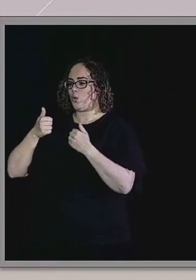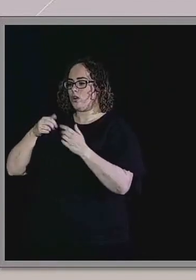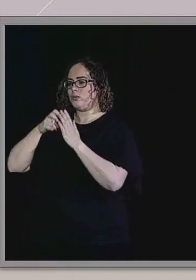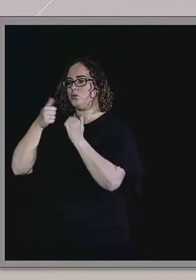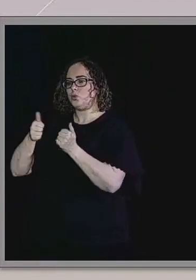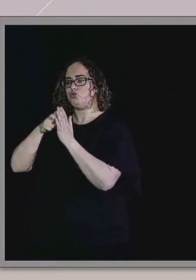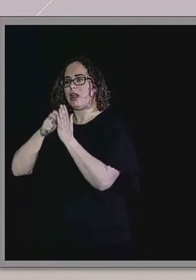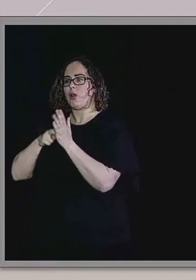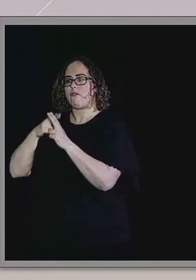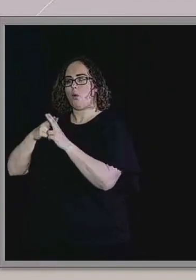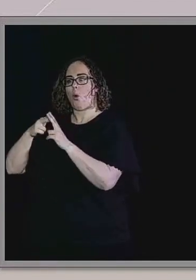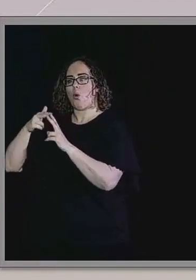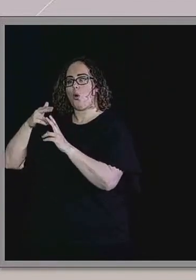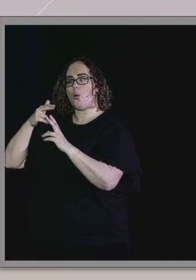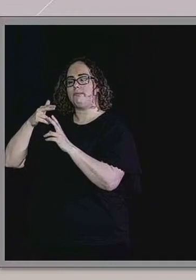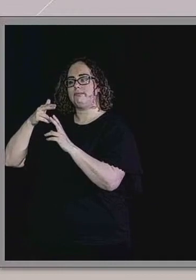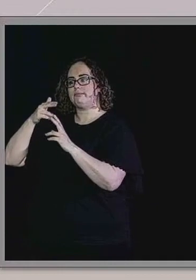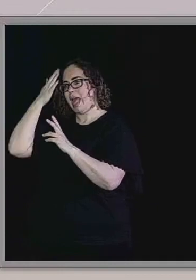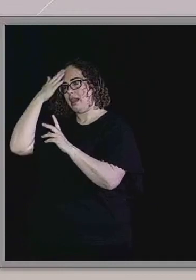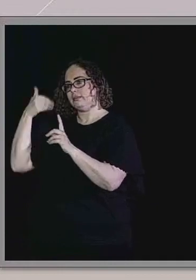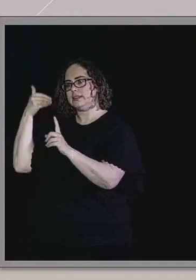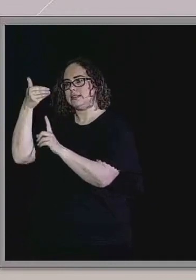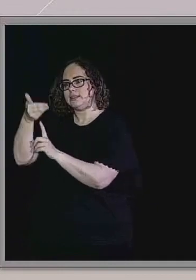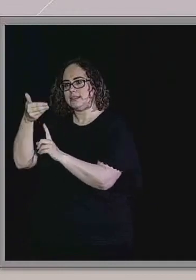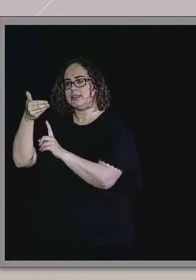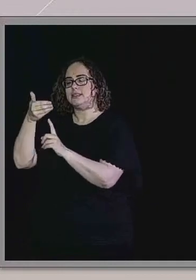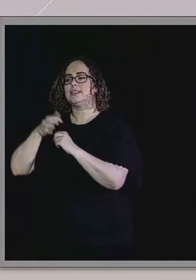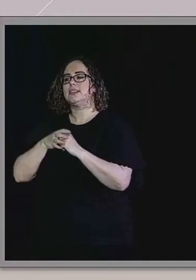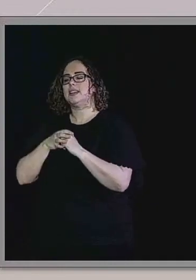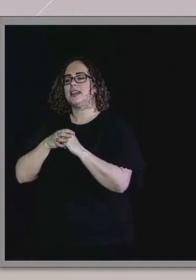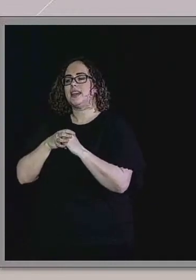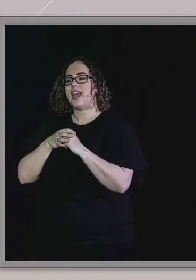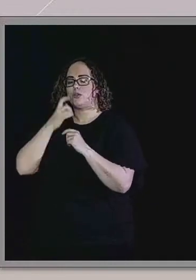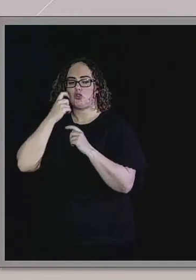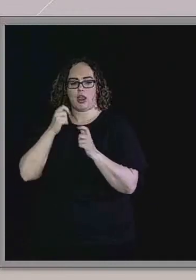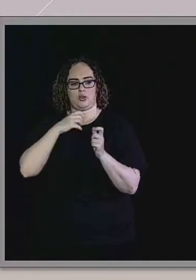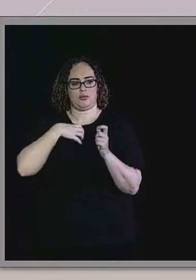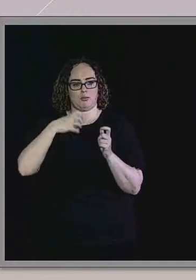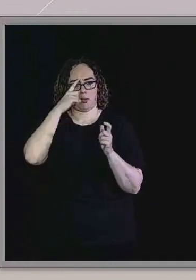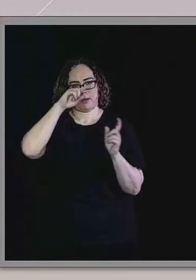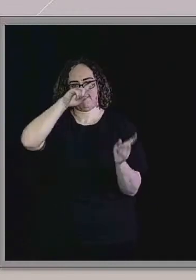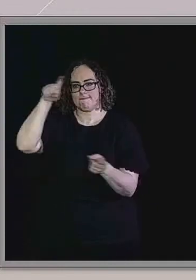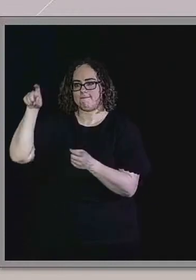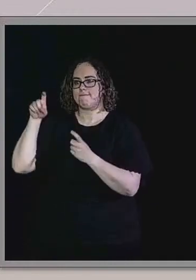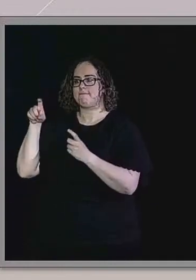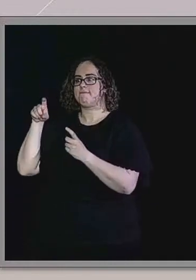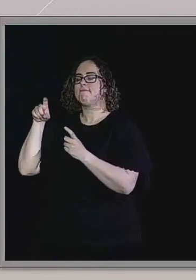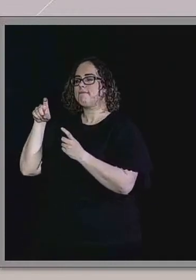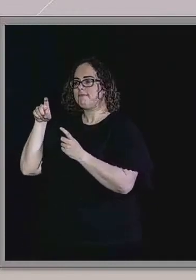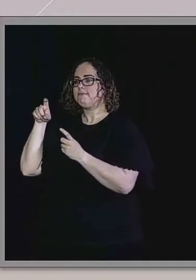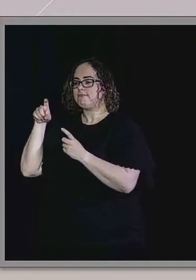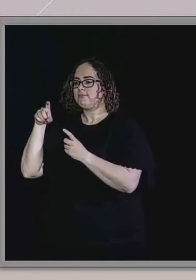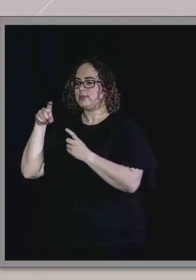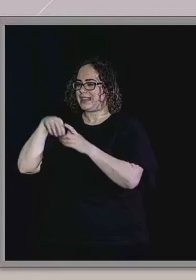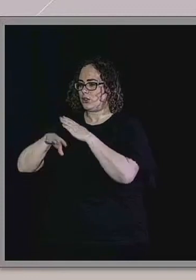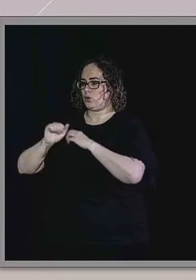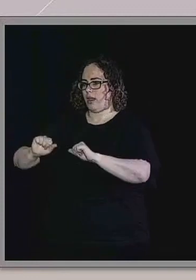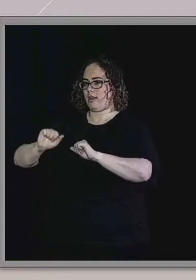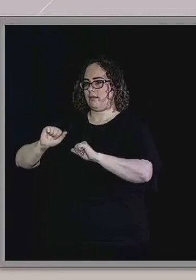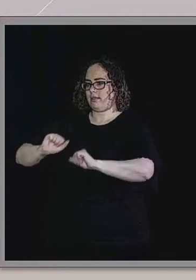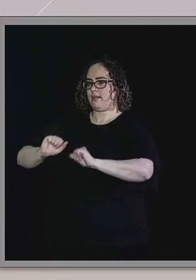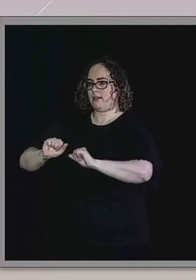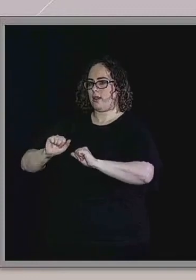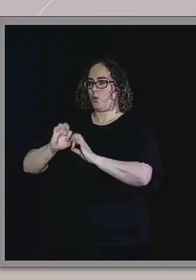on the art form now and bring other community members to that project, and that's